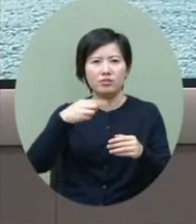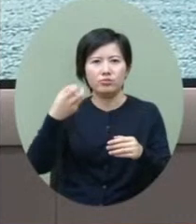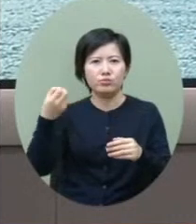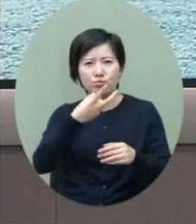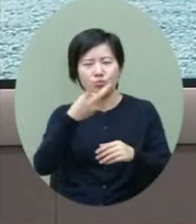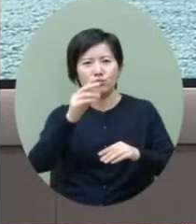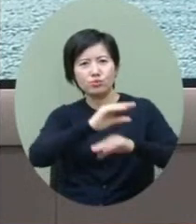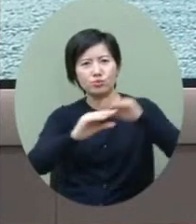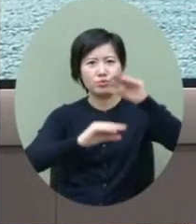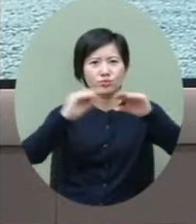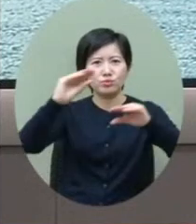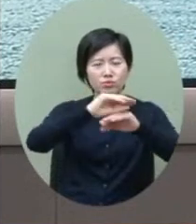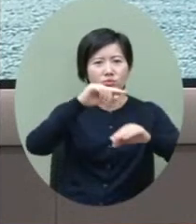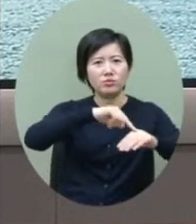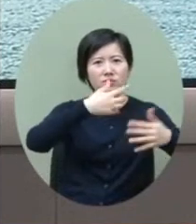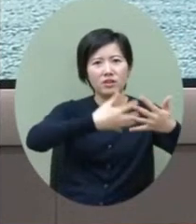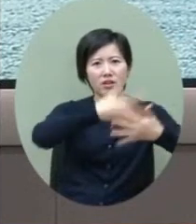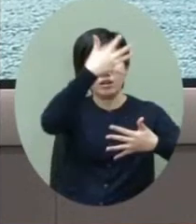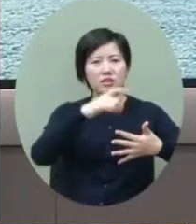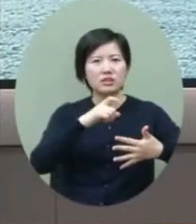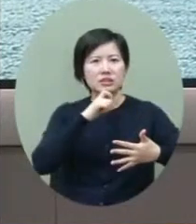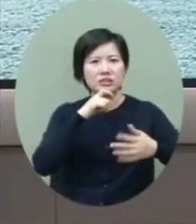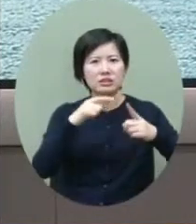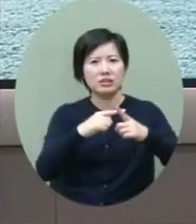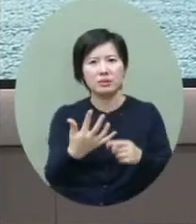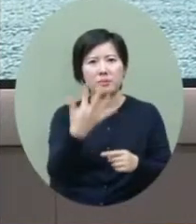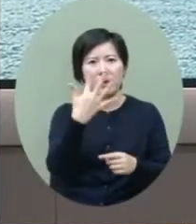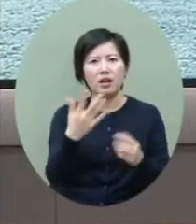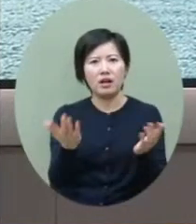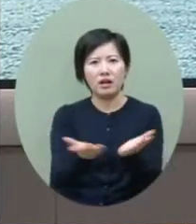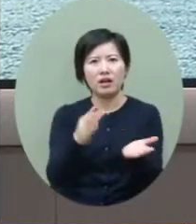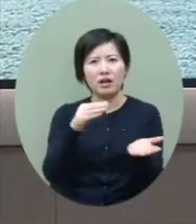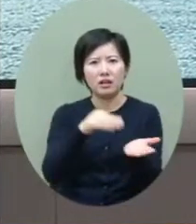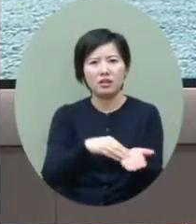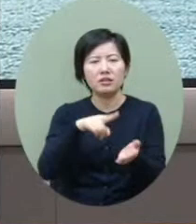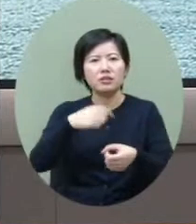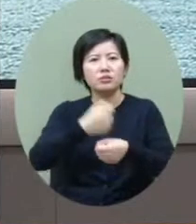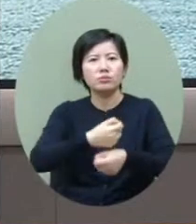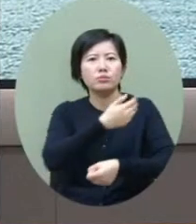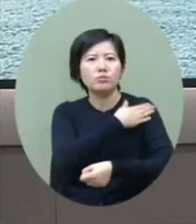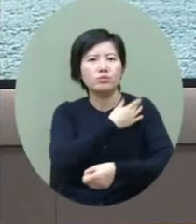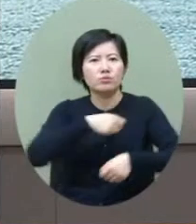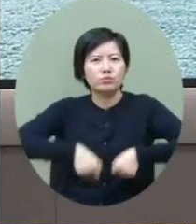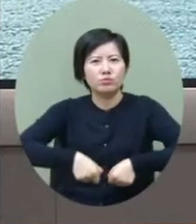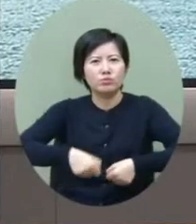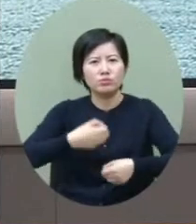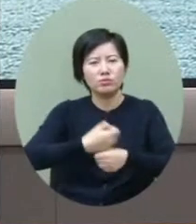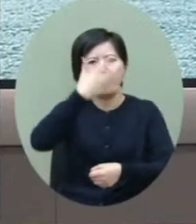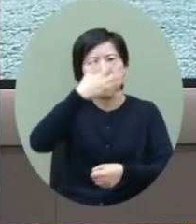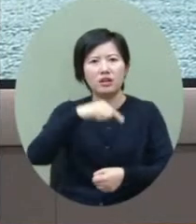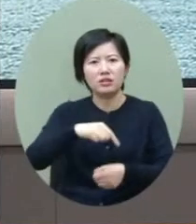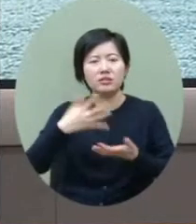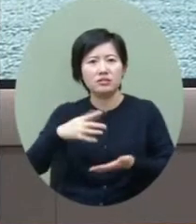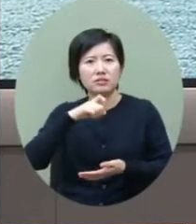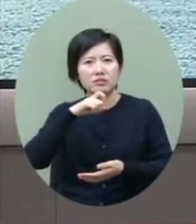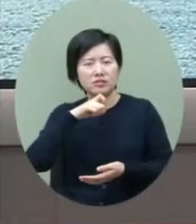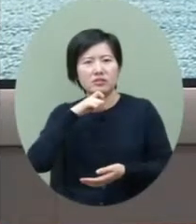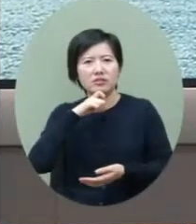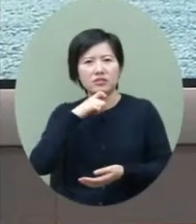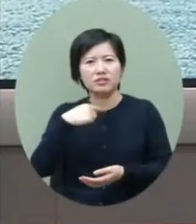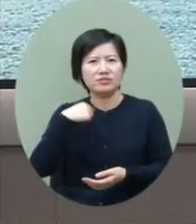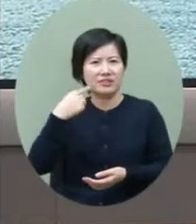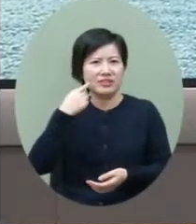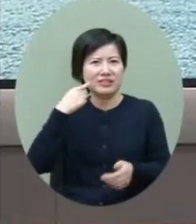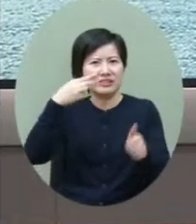Kwang Wah Hospital Redevelopment Project, we had 5 confirmed cases. We